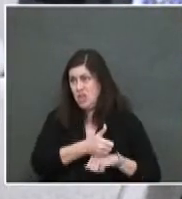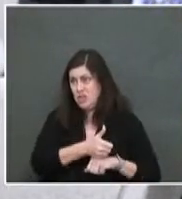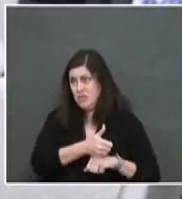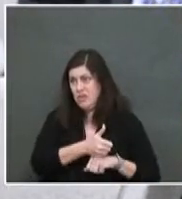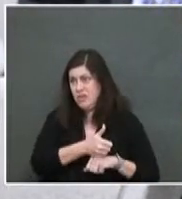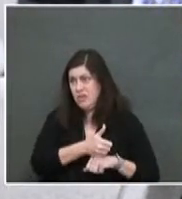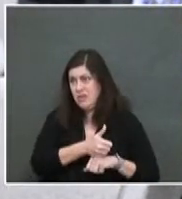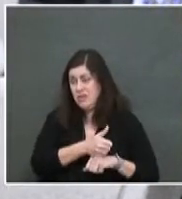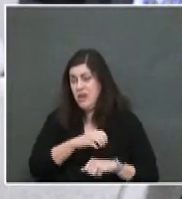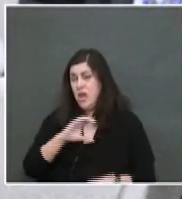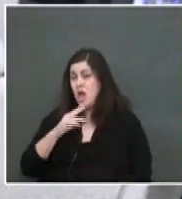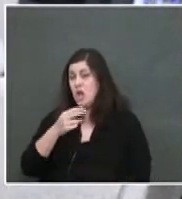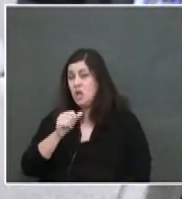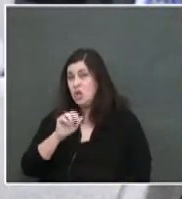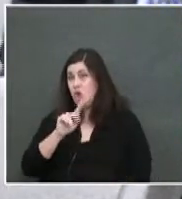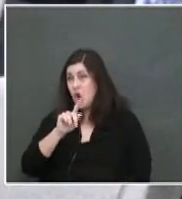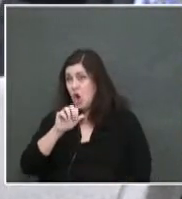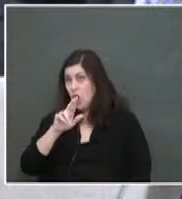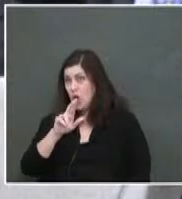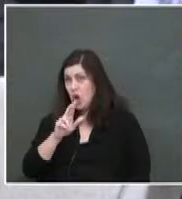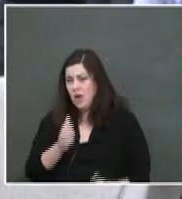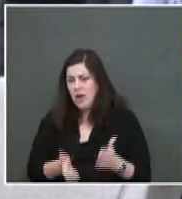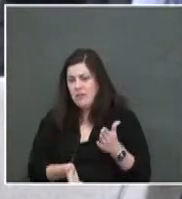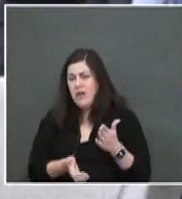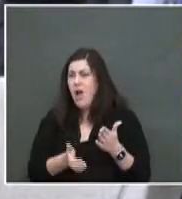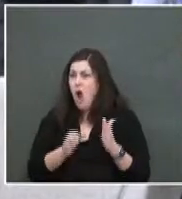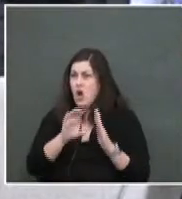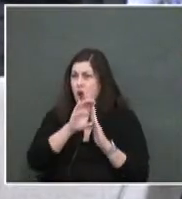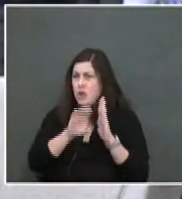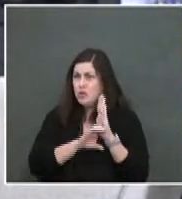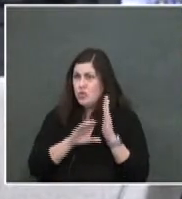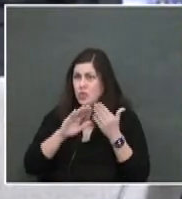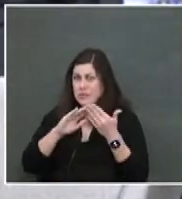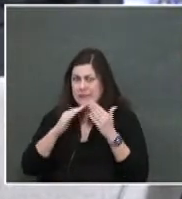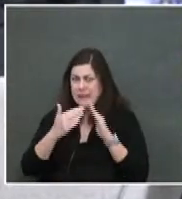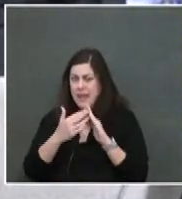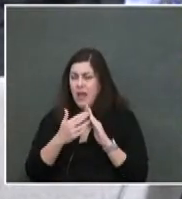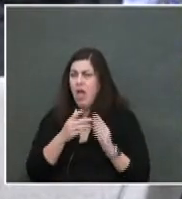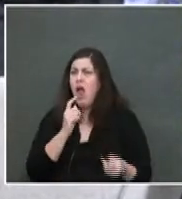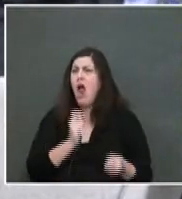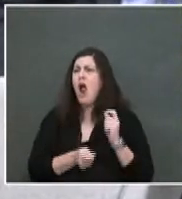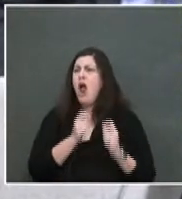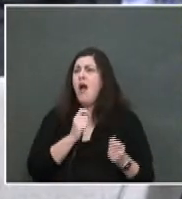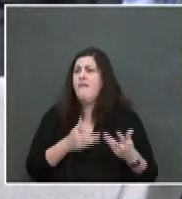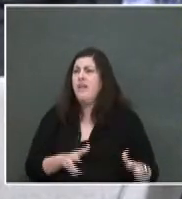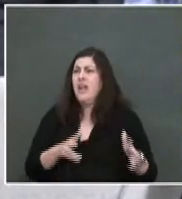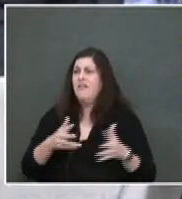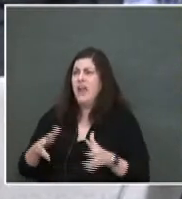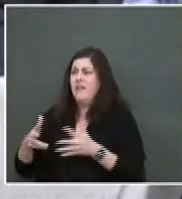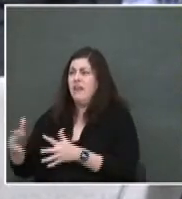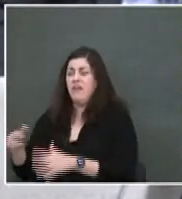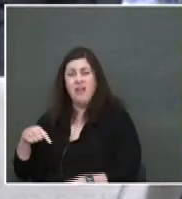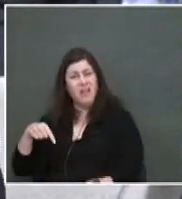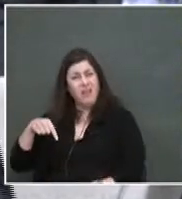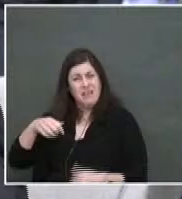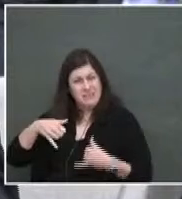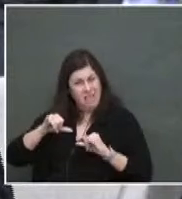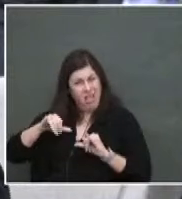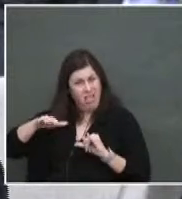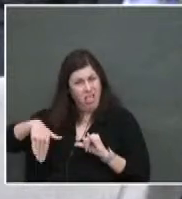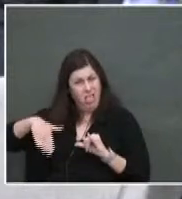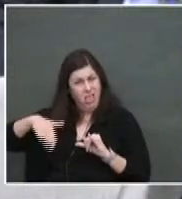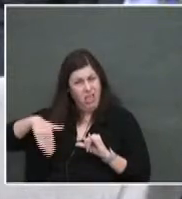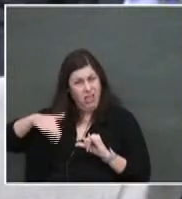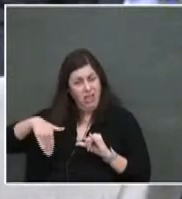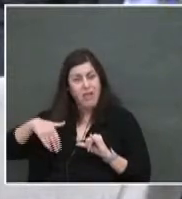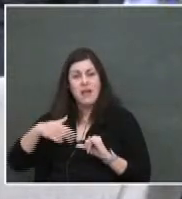charter amendments faster than we do with this. And so Councilwoman Havrda and I were at a really fun town hall this weekend. And two things